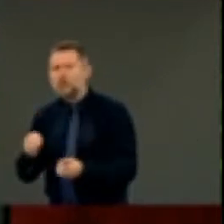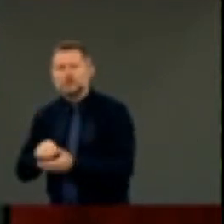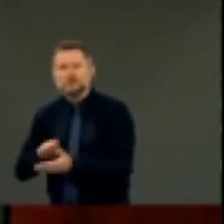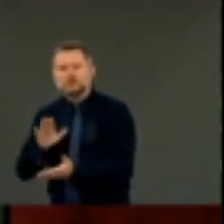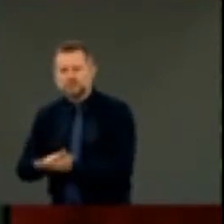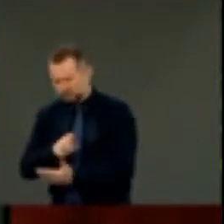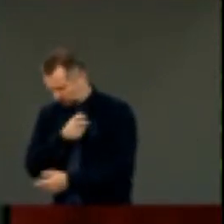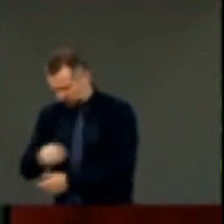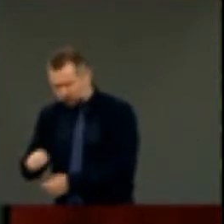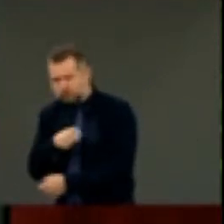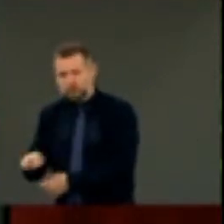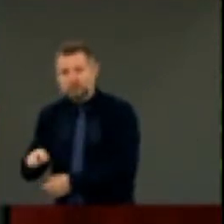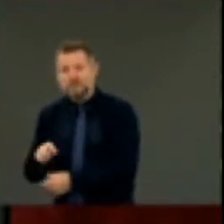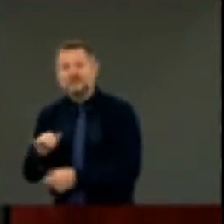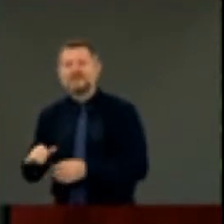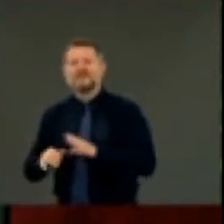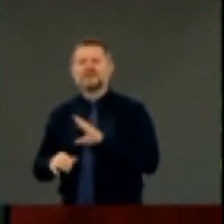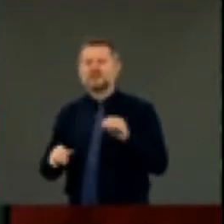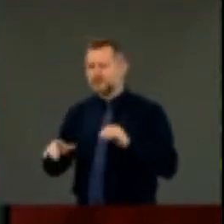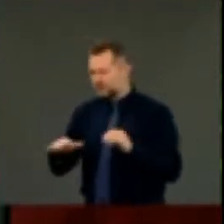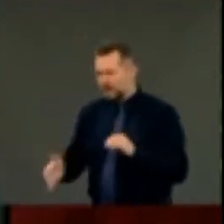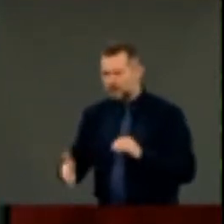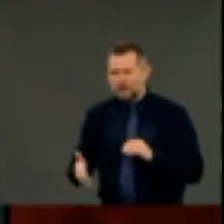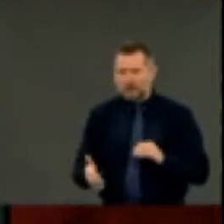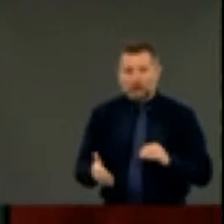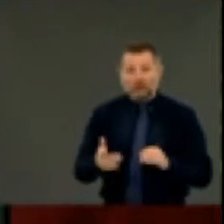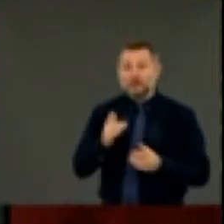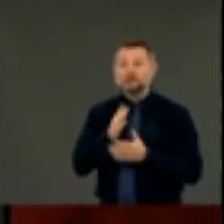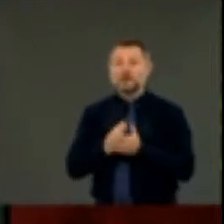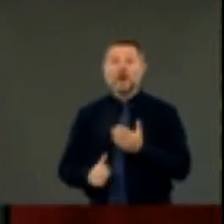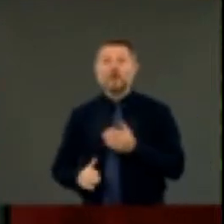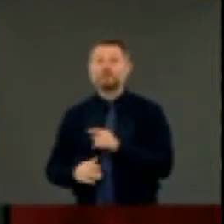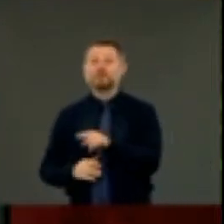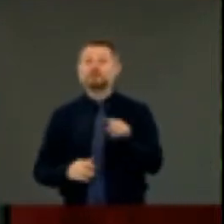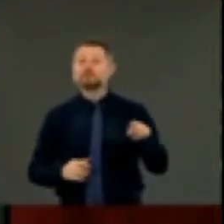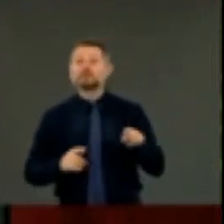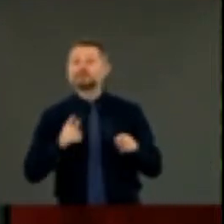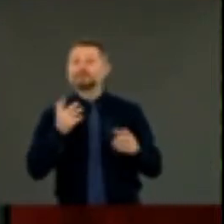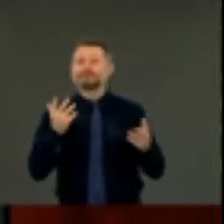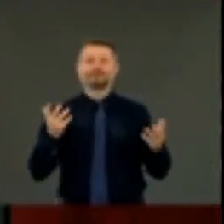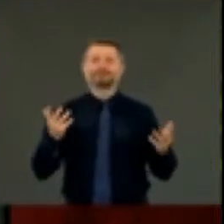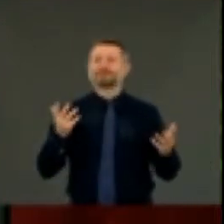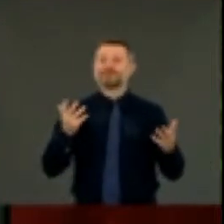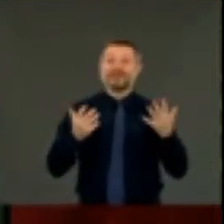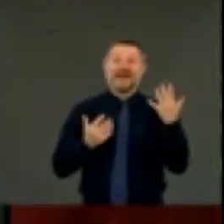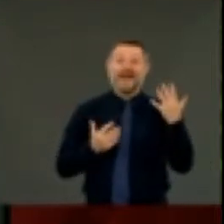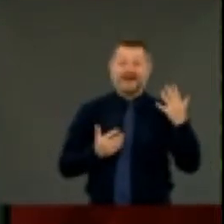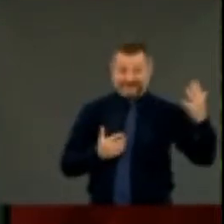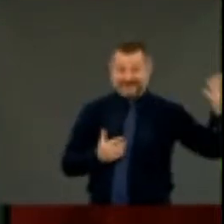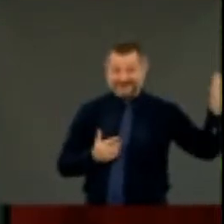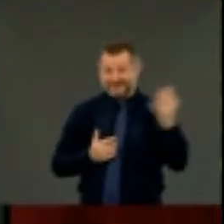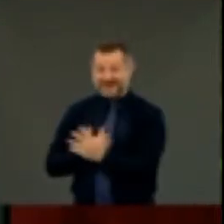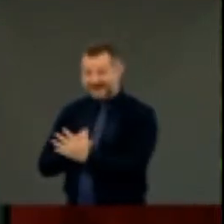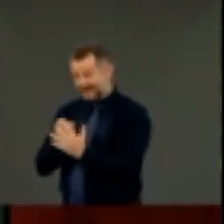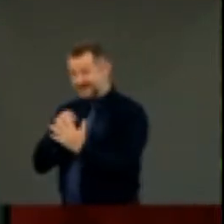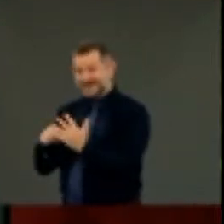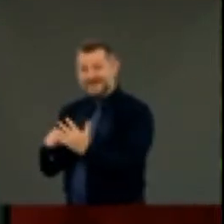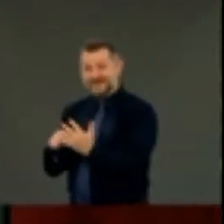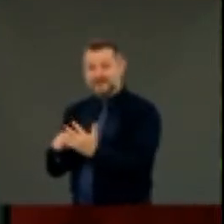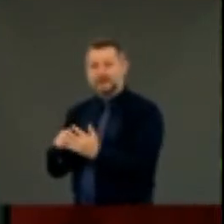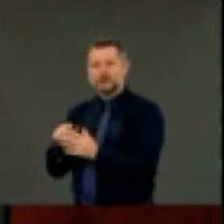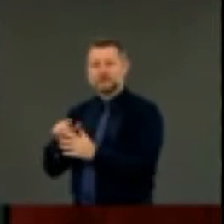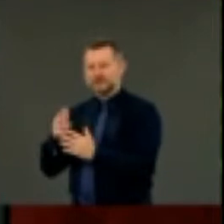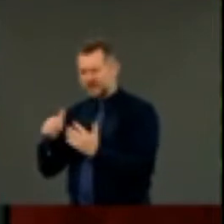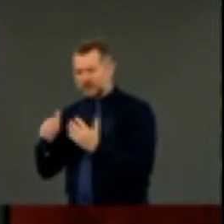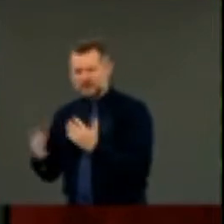are 5 readmissions and there are 10 deaths. There's very little correlation to no correlation between when you actually look at the individualized hospital